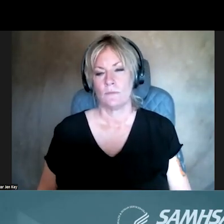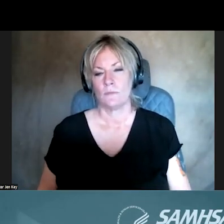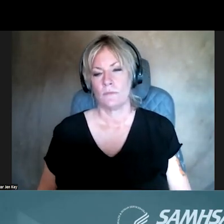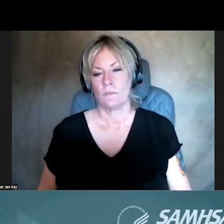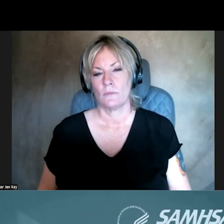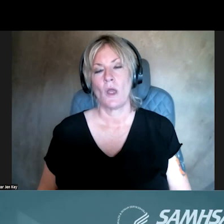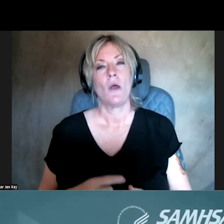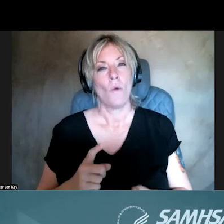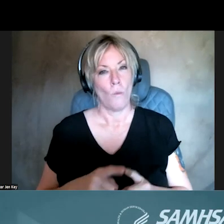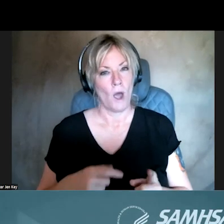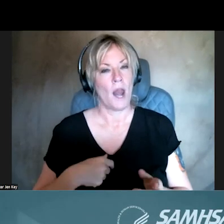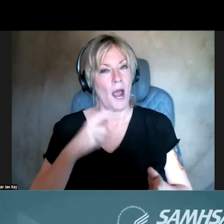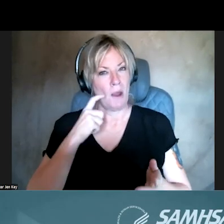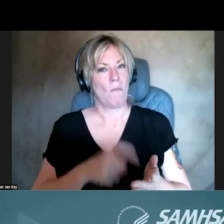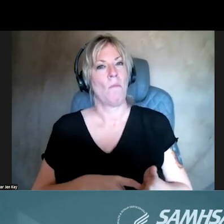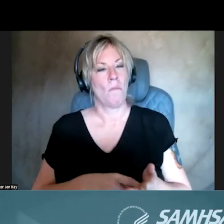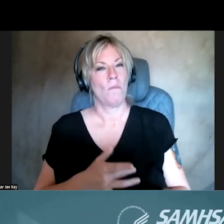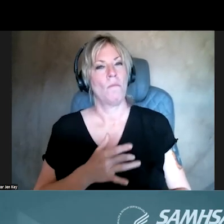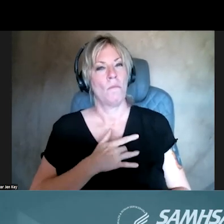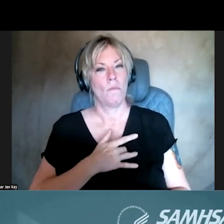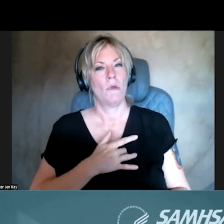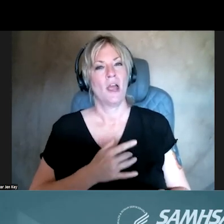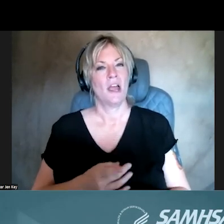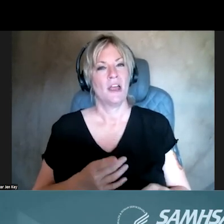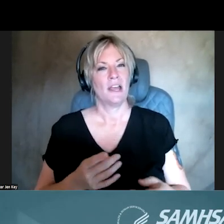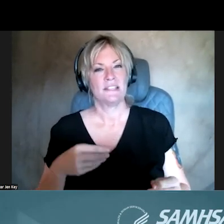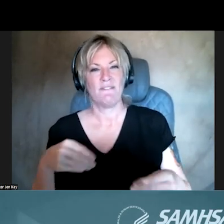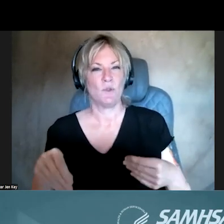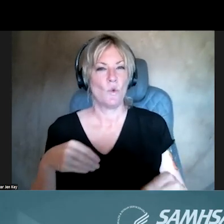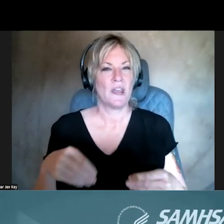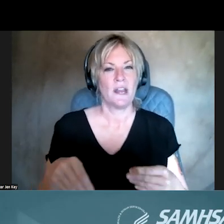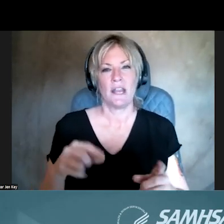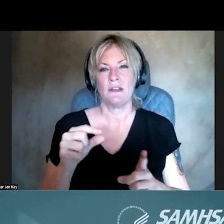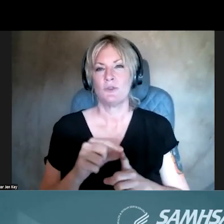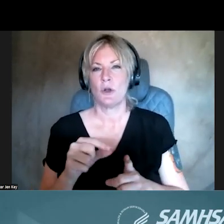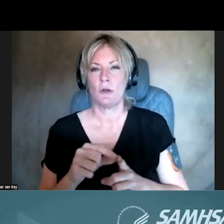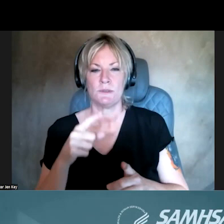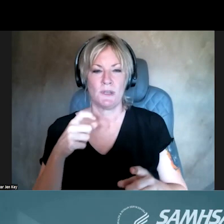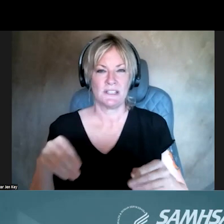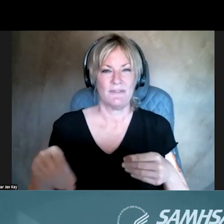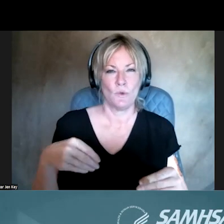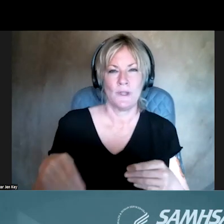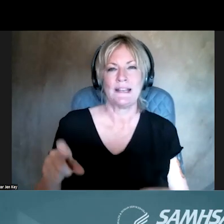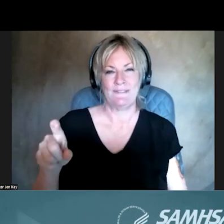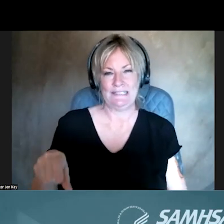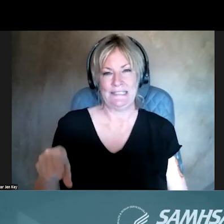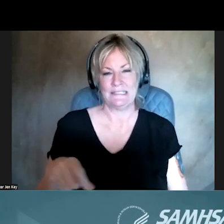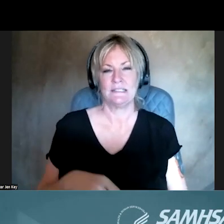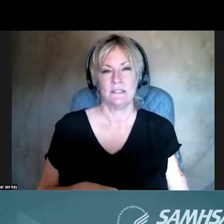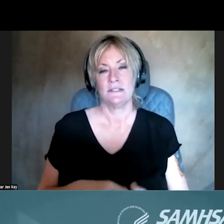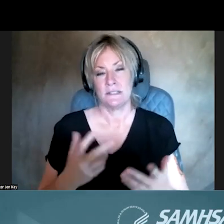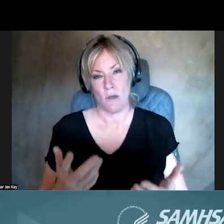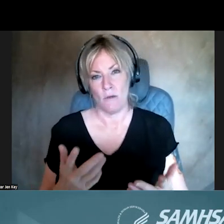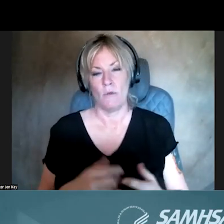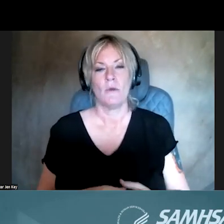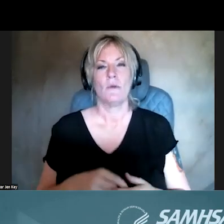does resonate with me. It's just the fluidity of the terms, and that because of the fluidity of the needs, and that at the end of the day, we need